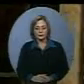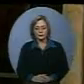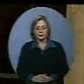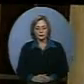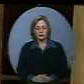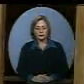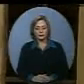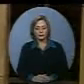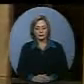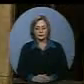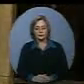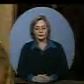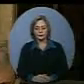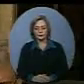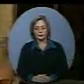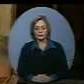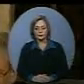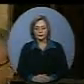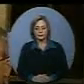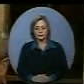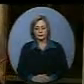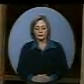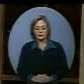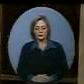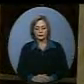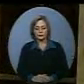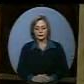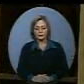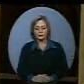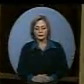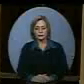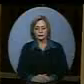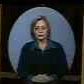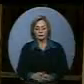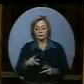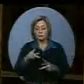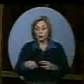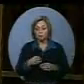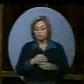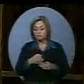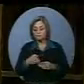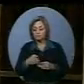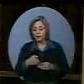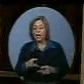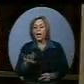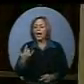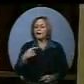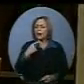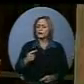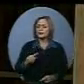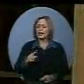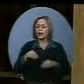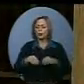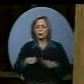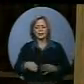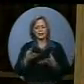Mr. Speaker, another day, another broken promise by a Prime Minister who said he wanted